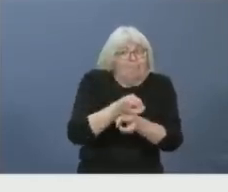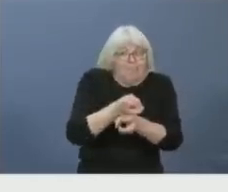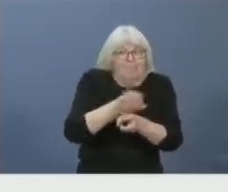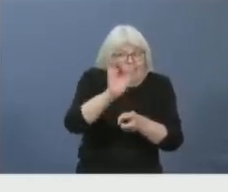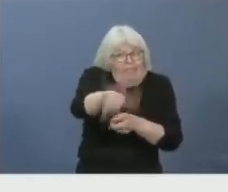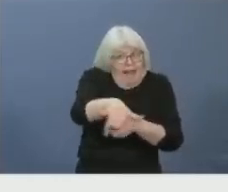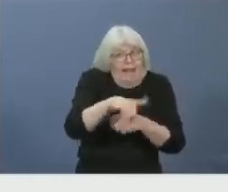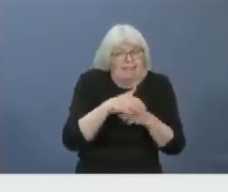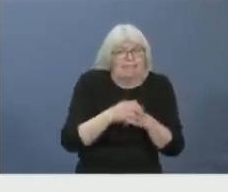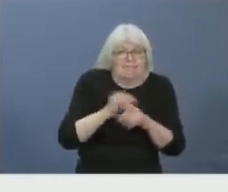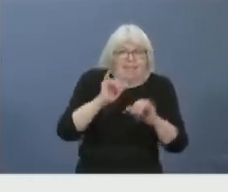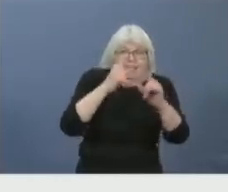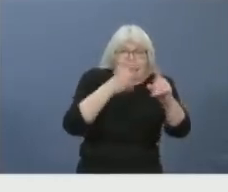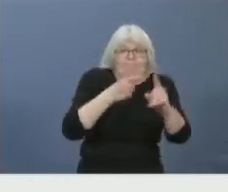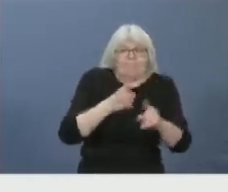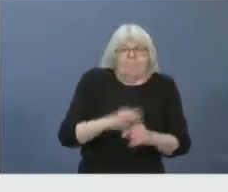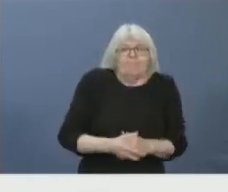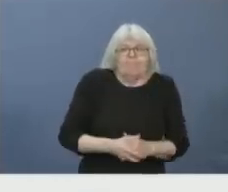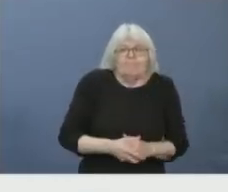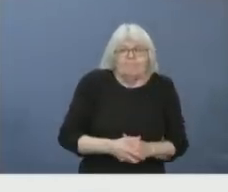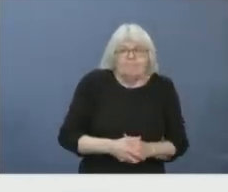Bob, did you have anything to add to that?